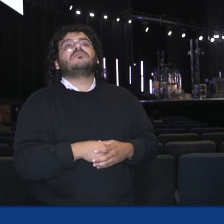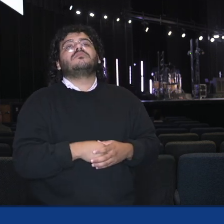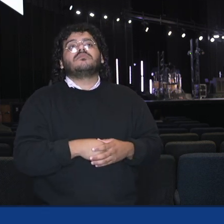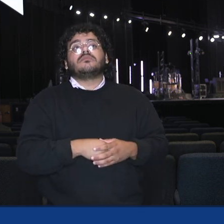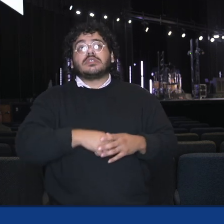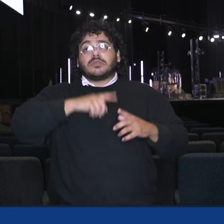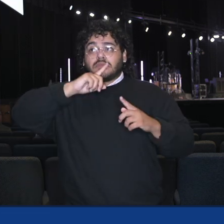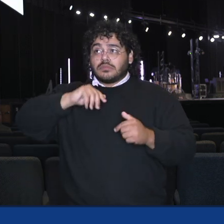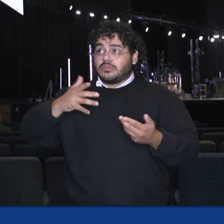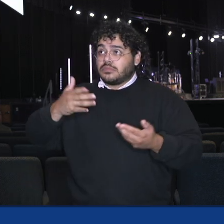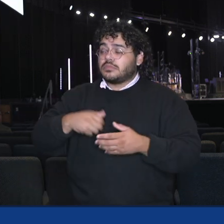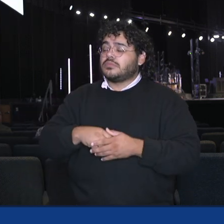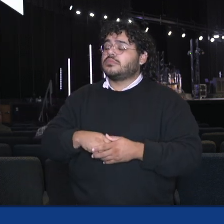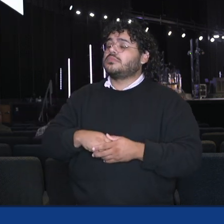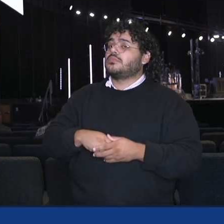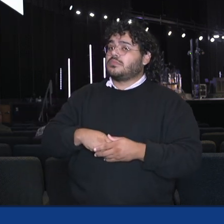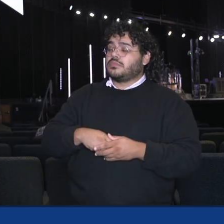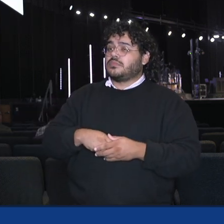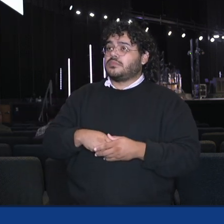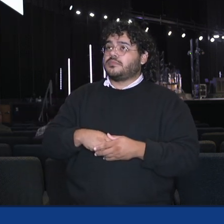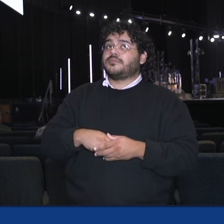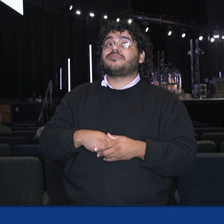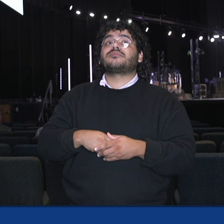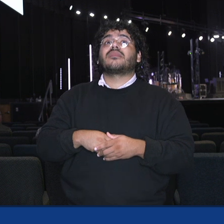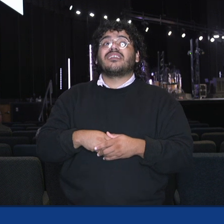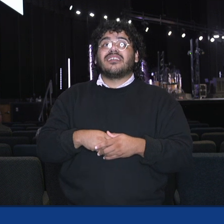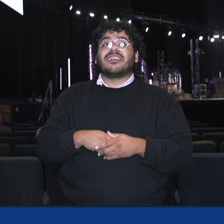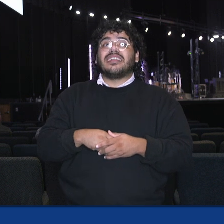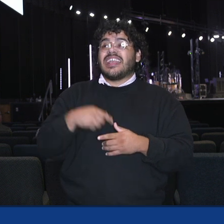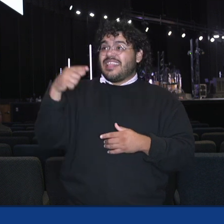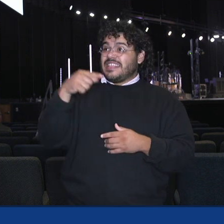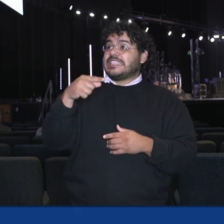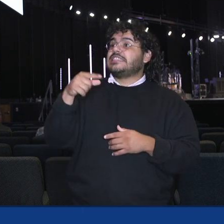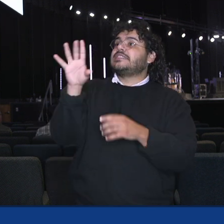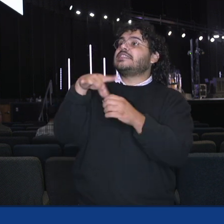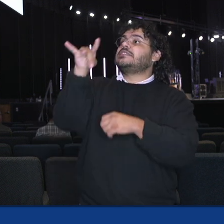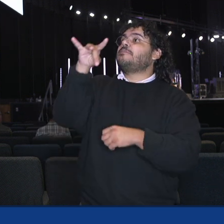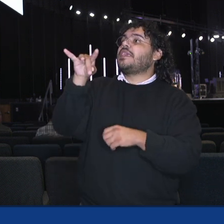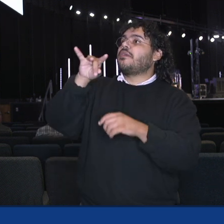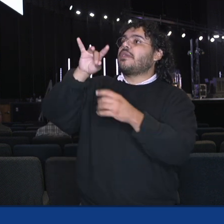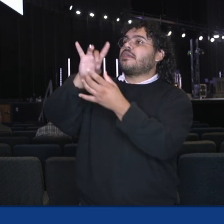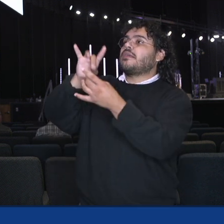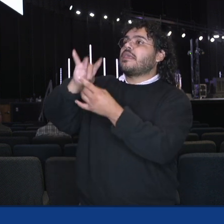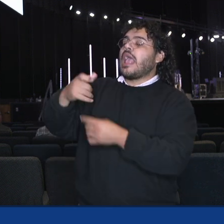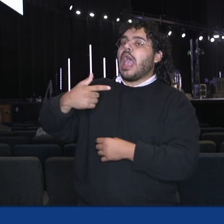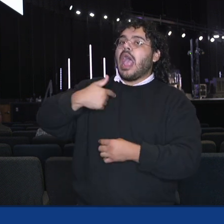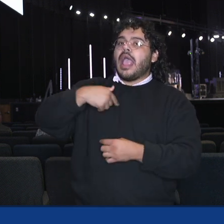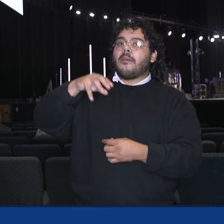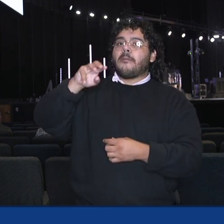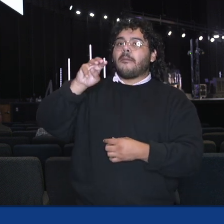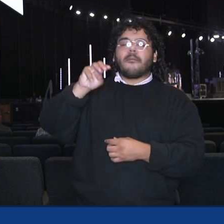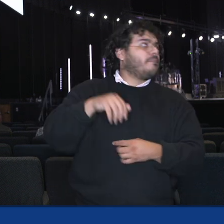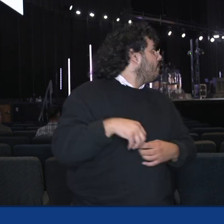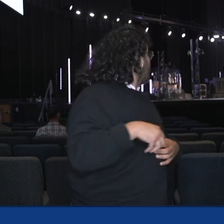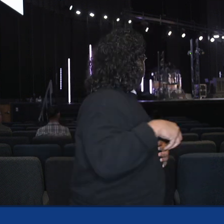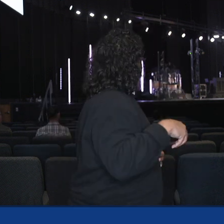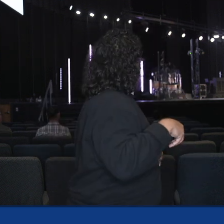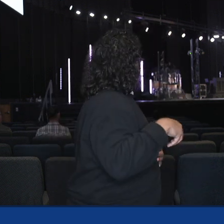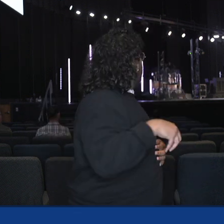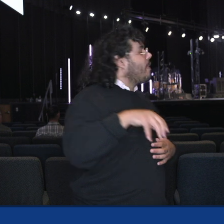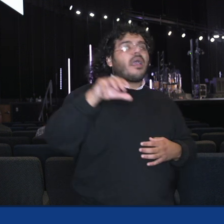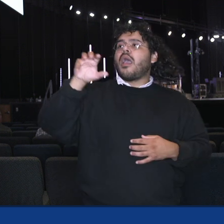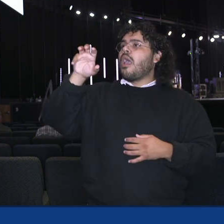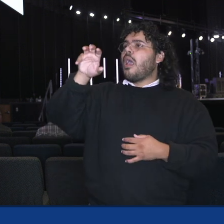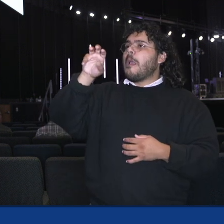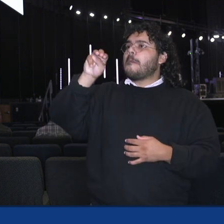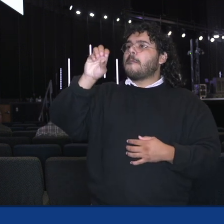He replied, and this is the afflicting spirit, "My name is Mob. I'm a rioting mob." Then